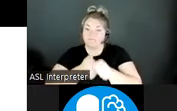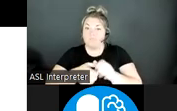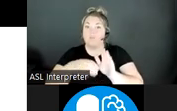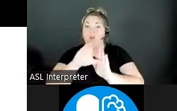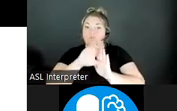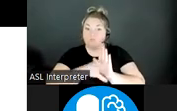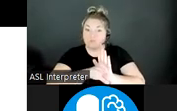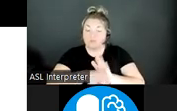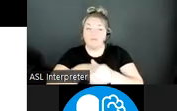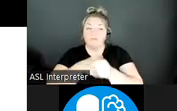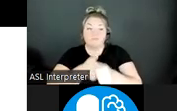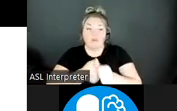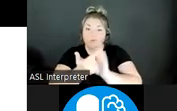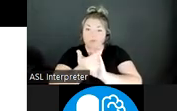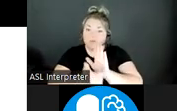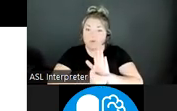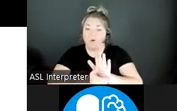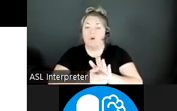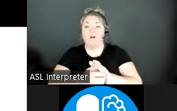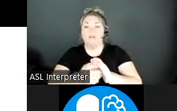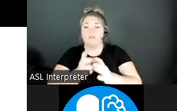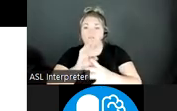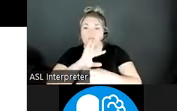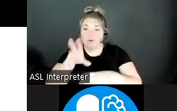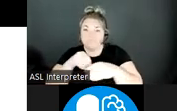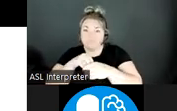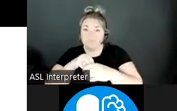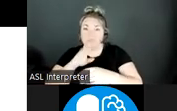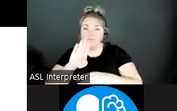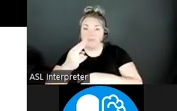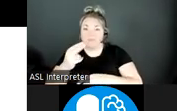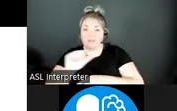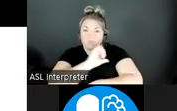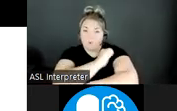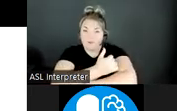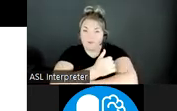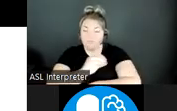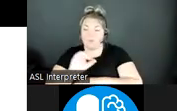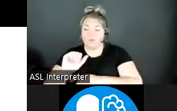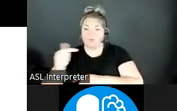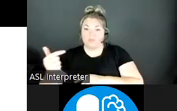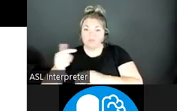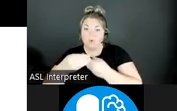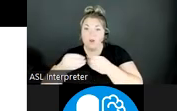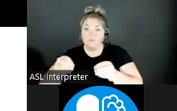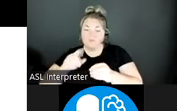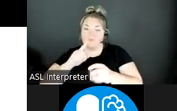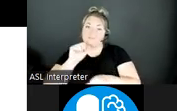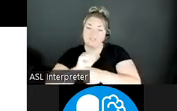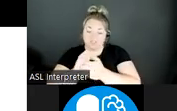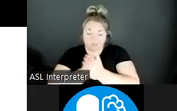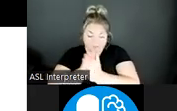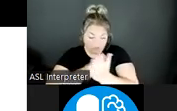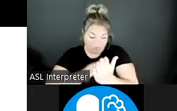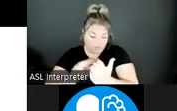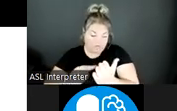are legal, they are within the BHA's authority. So the Attorney General's office is diligently reading those